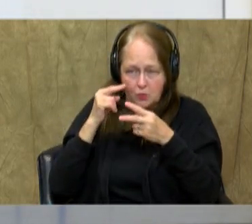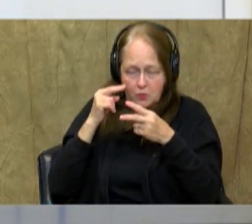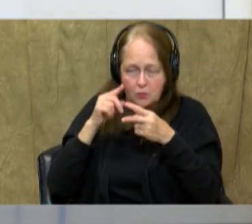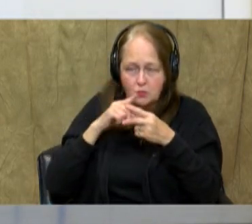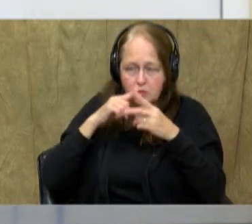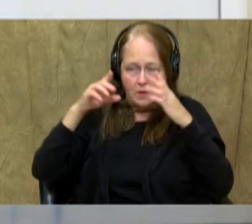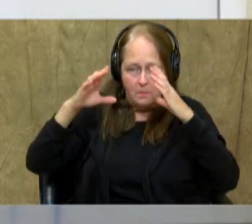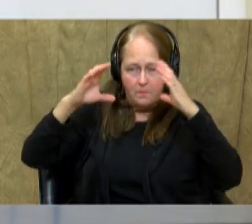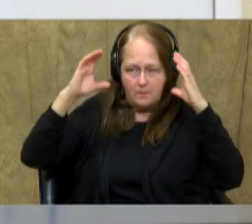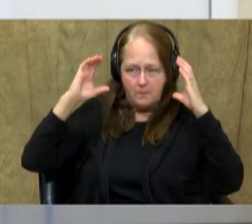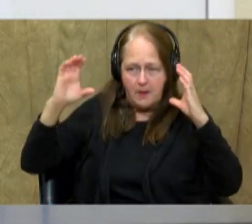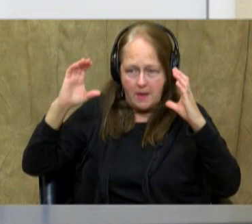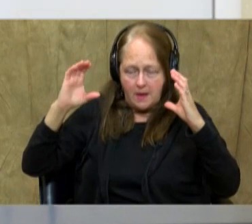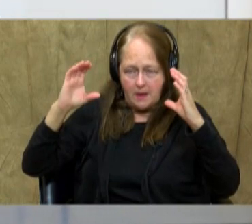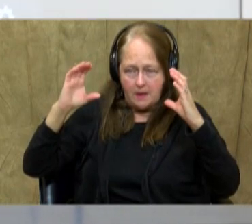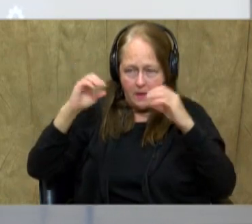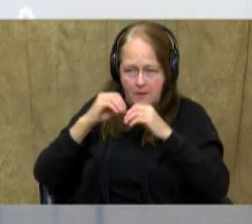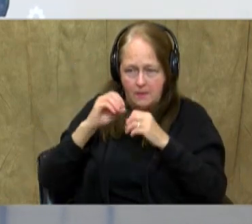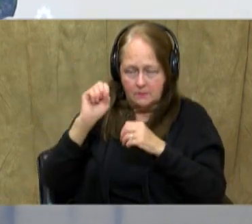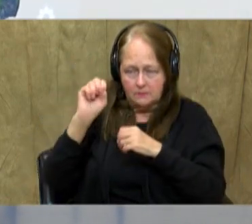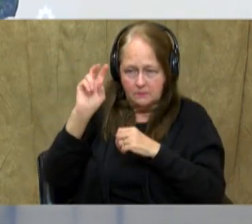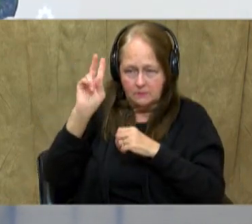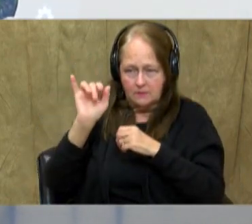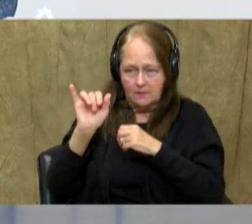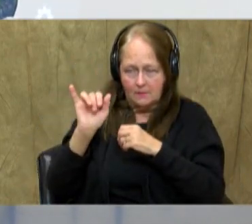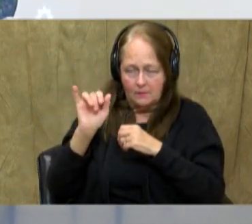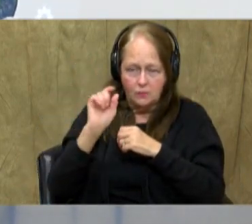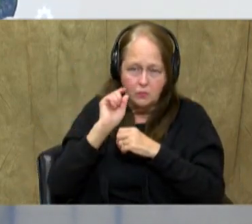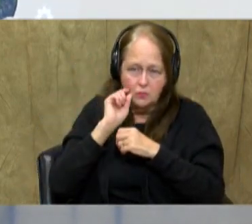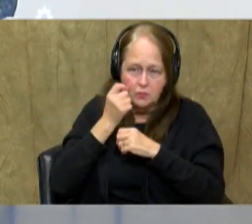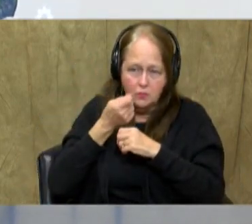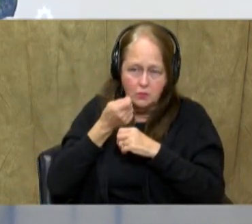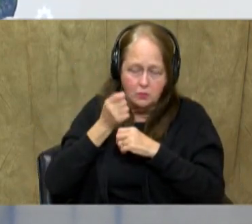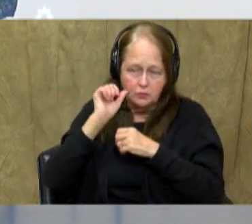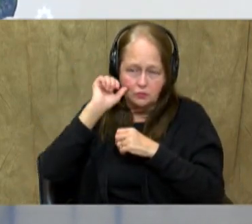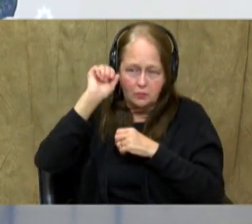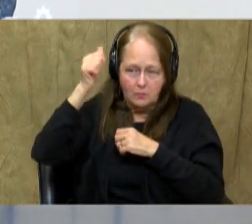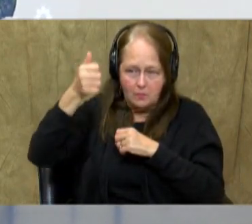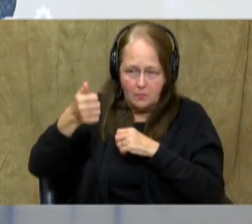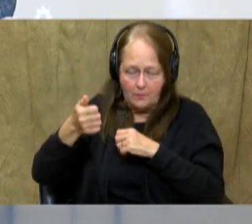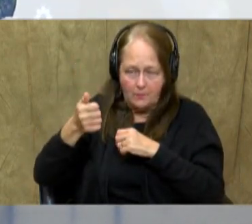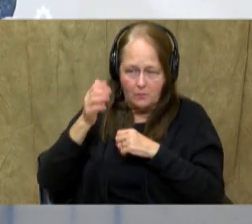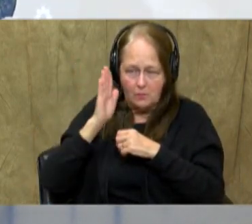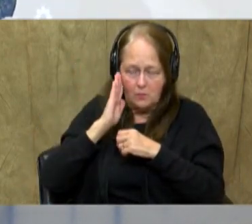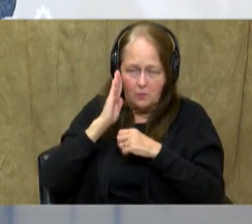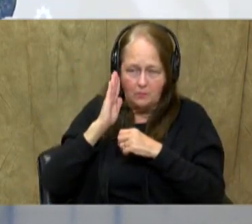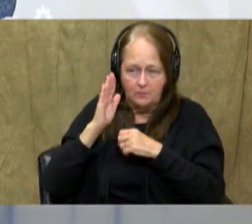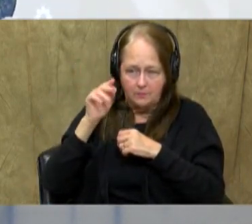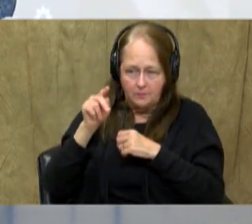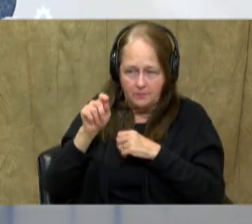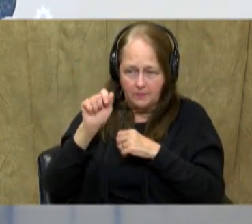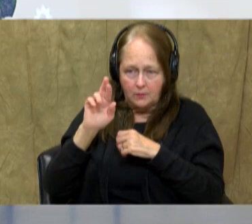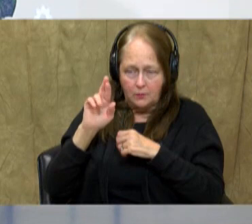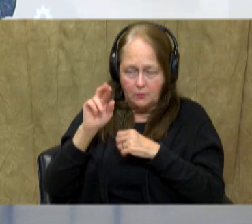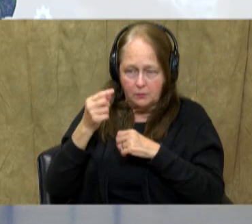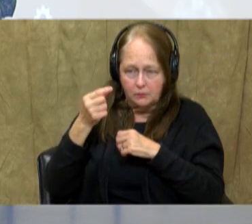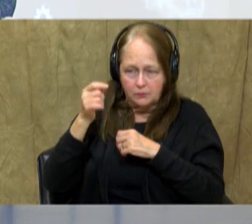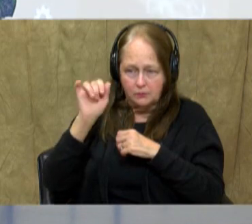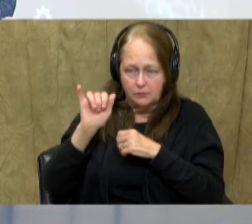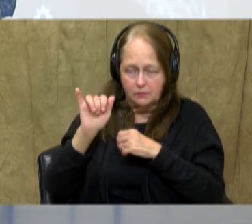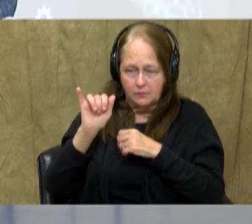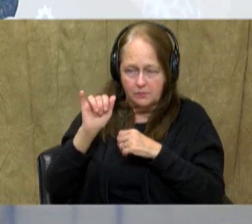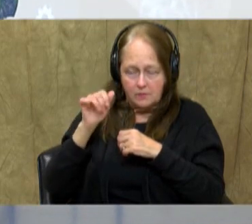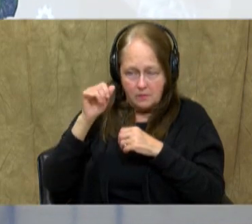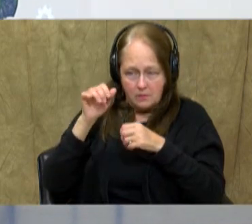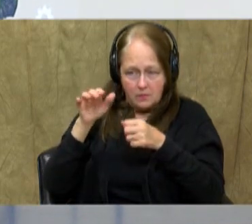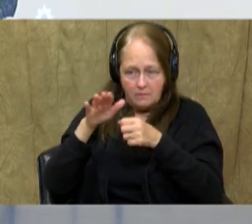it's really big in the sky. And pretty cool that tomorrow we're going to be at perigee. We're approaching a full